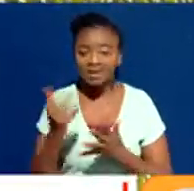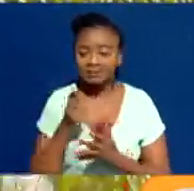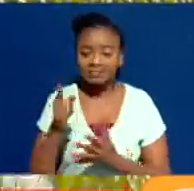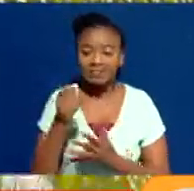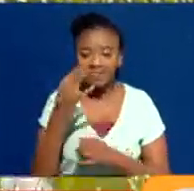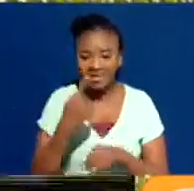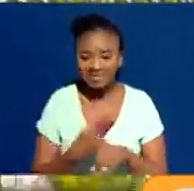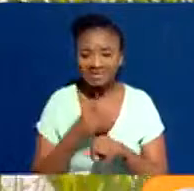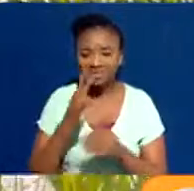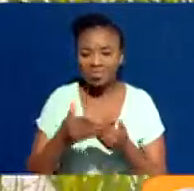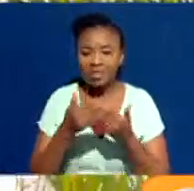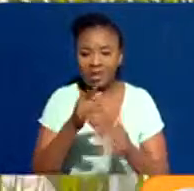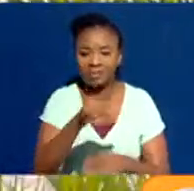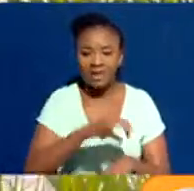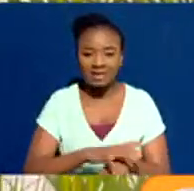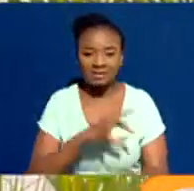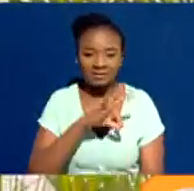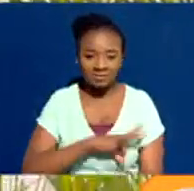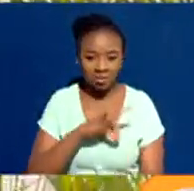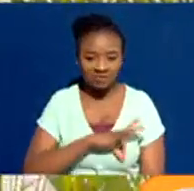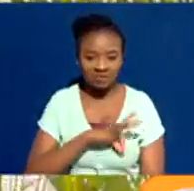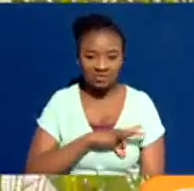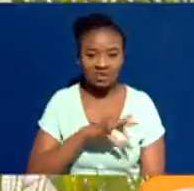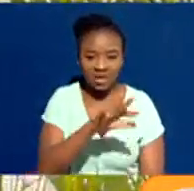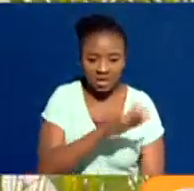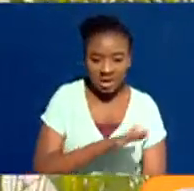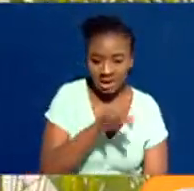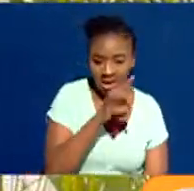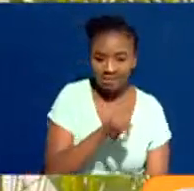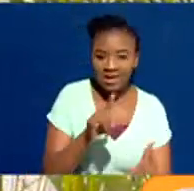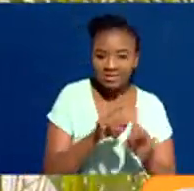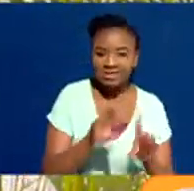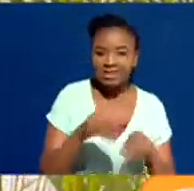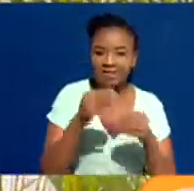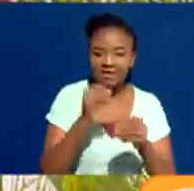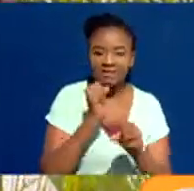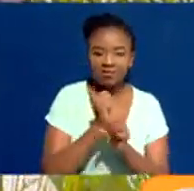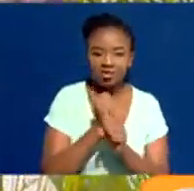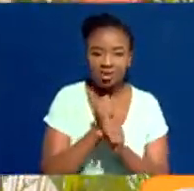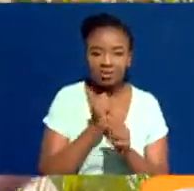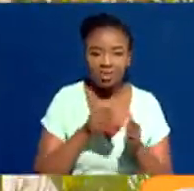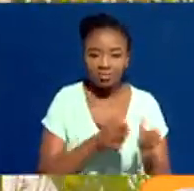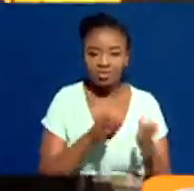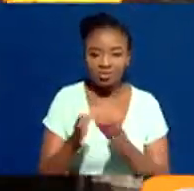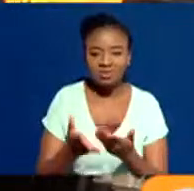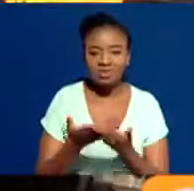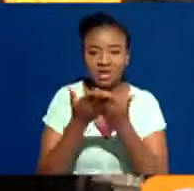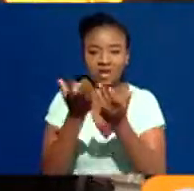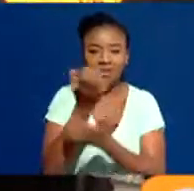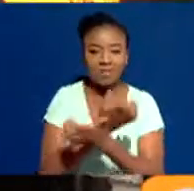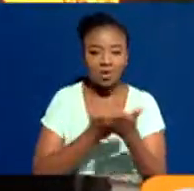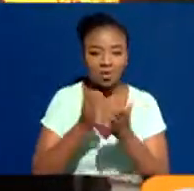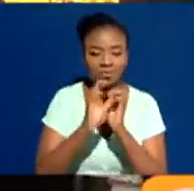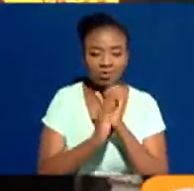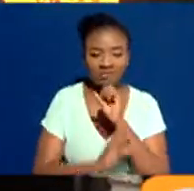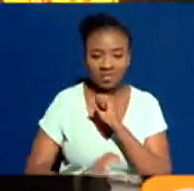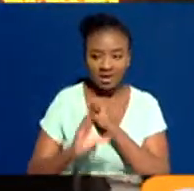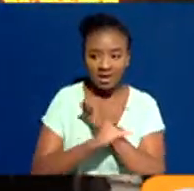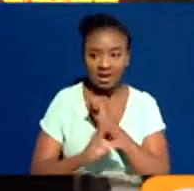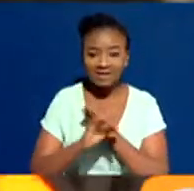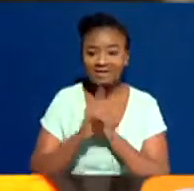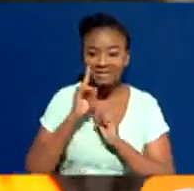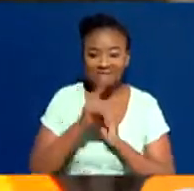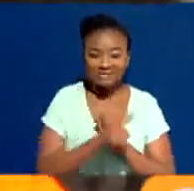kwa na faida kwa watu wa hapa Samburu, lakini pia imepatia kujenga uchumi ya taifa nzima. The new mill said to